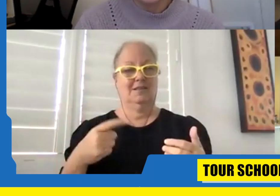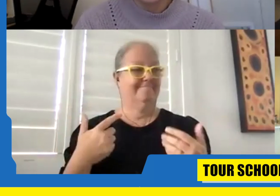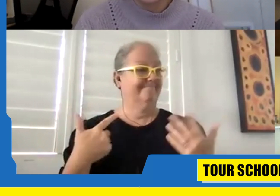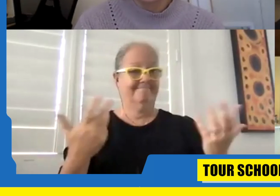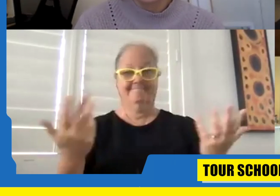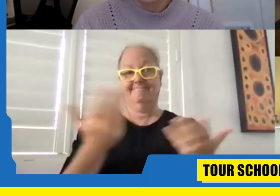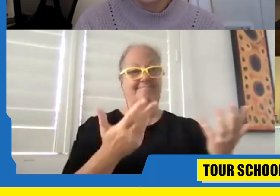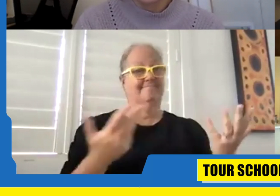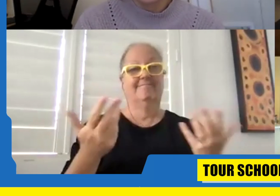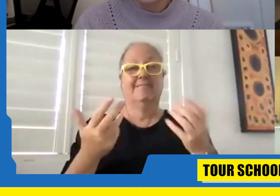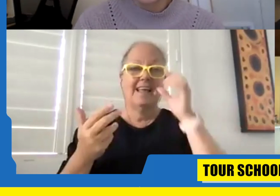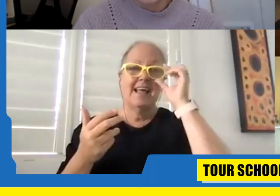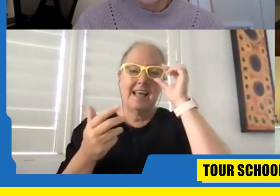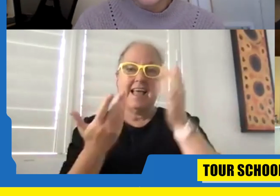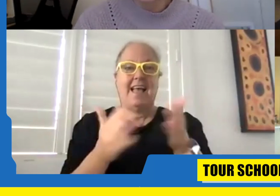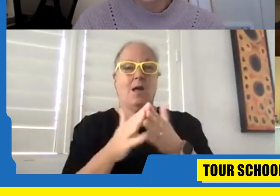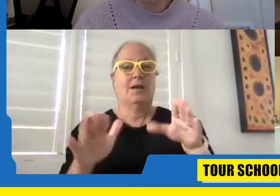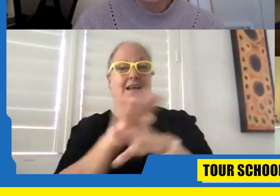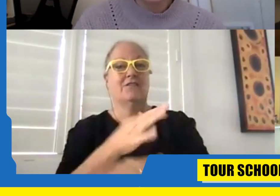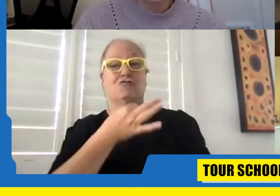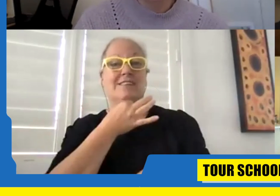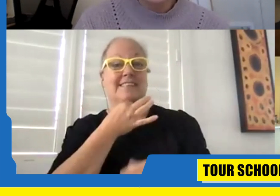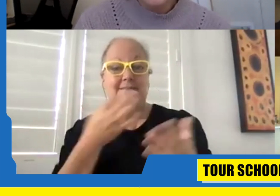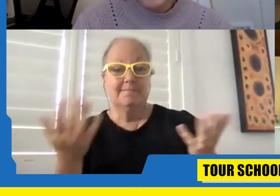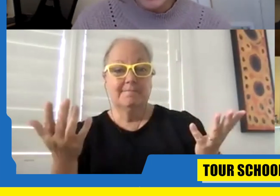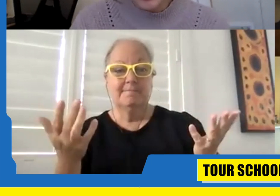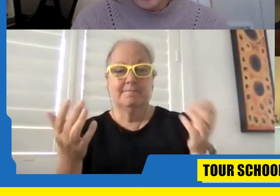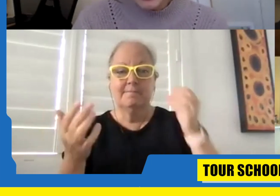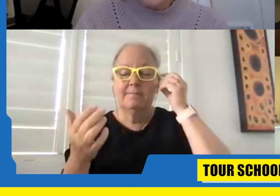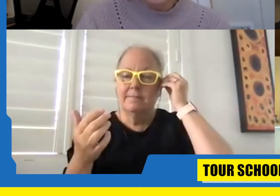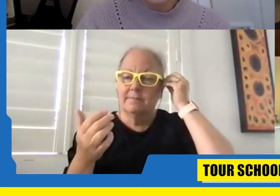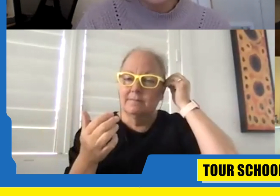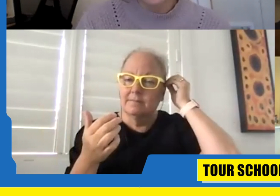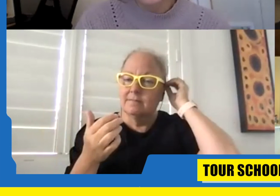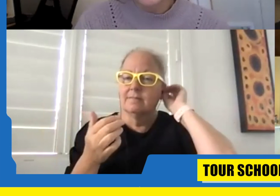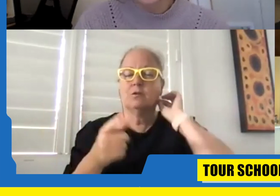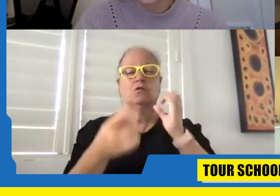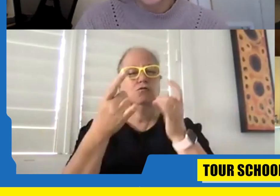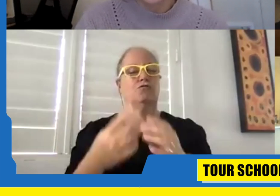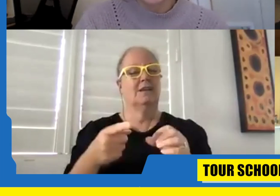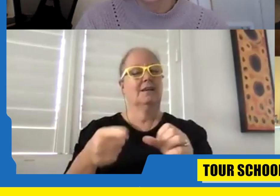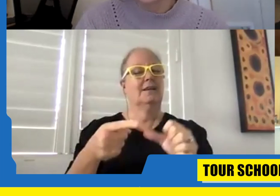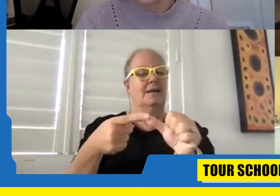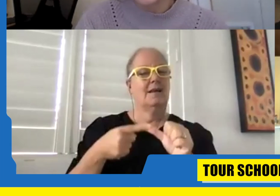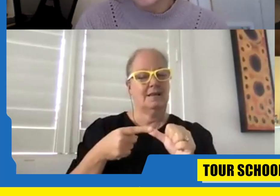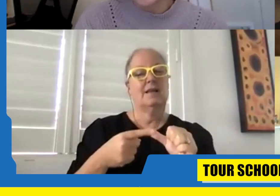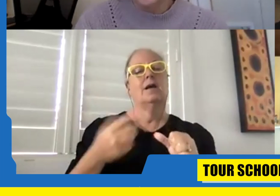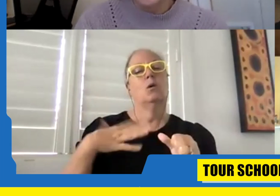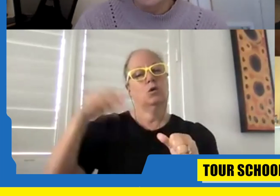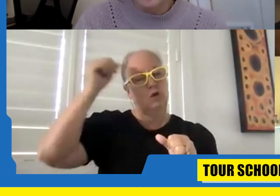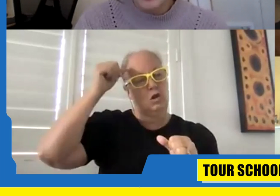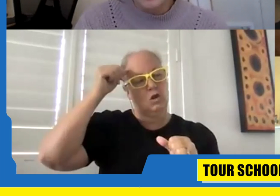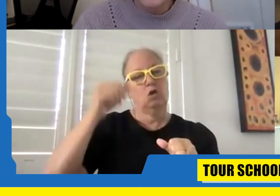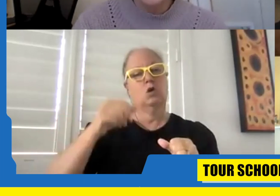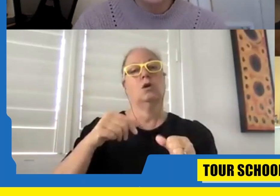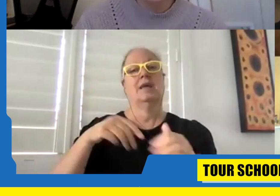be able to cover the risk. Yeah, and you've answered a bit of this question already, but the next one was about who in your community do you program